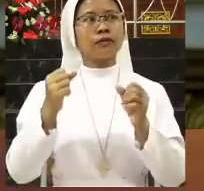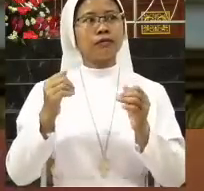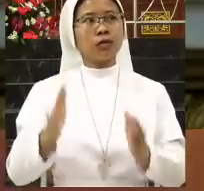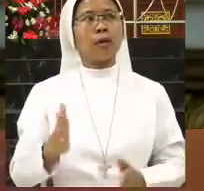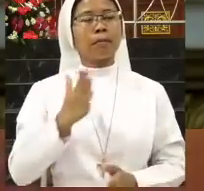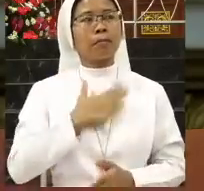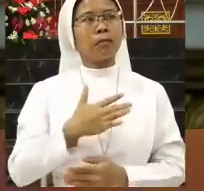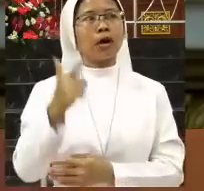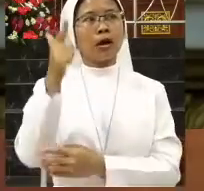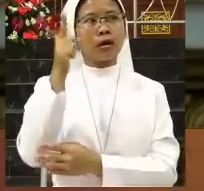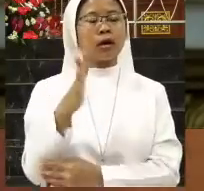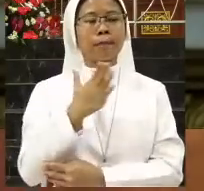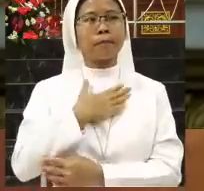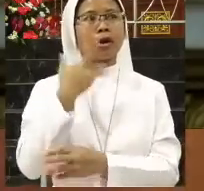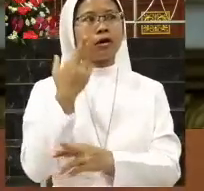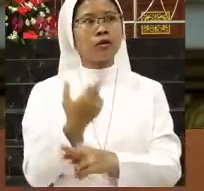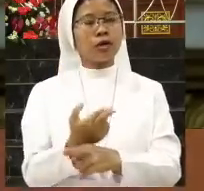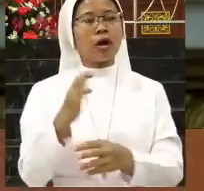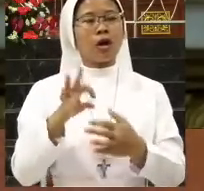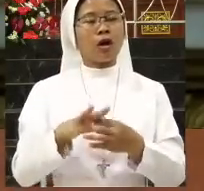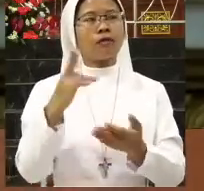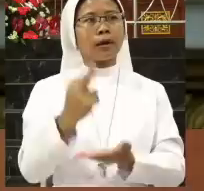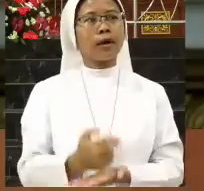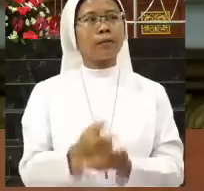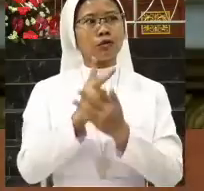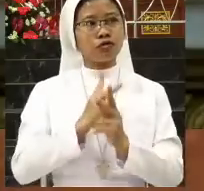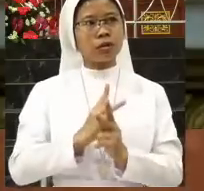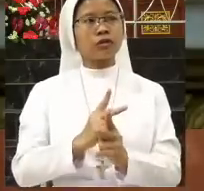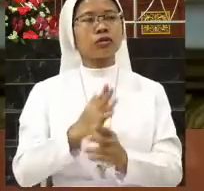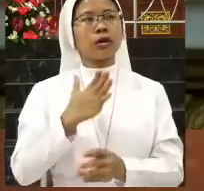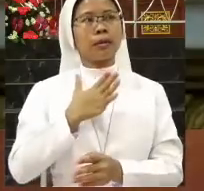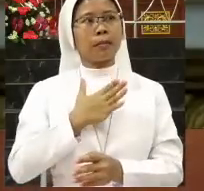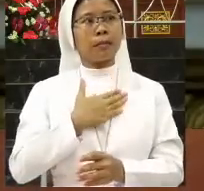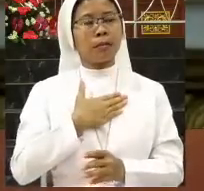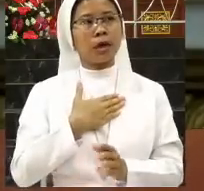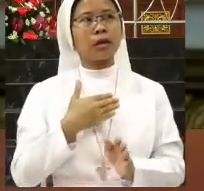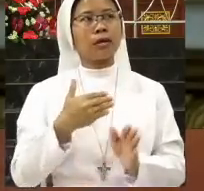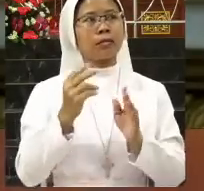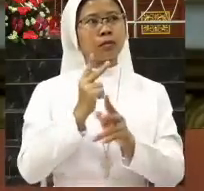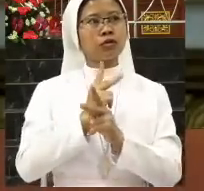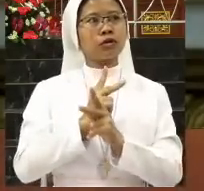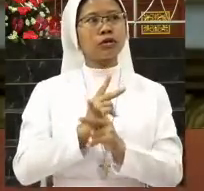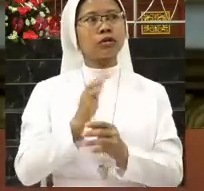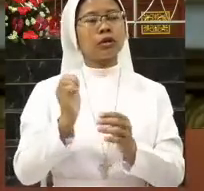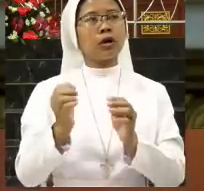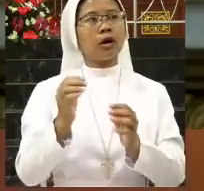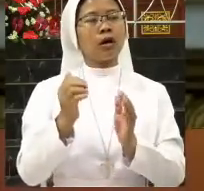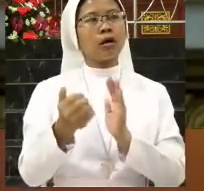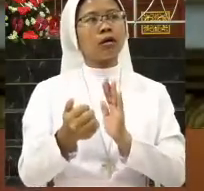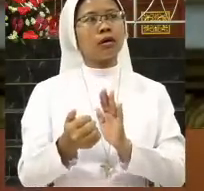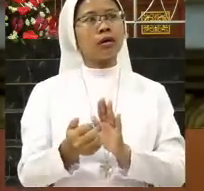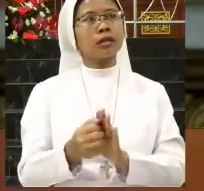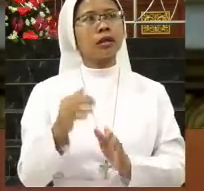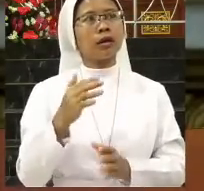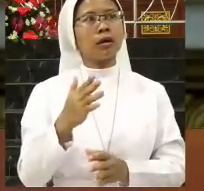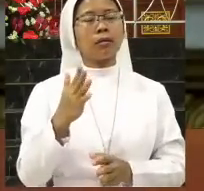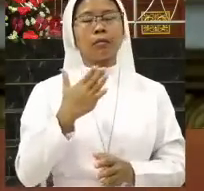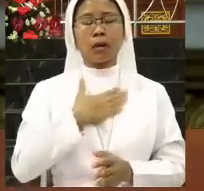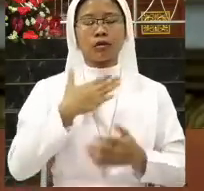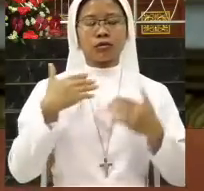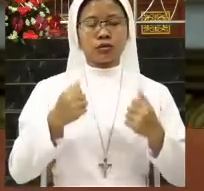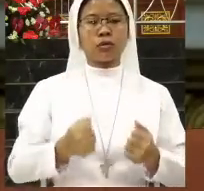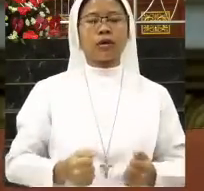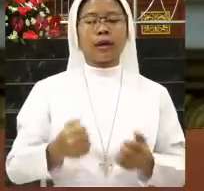God, my rock of refuge, my shield, my saving horn, my